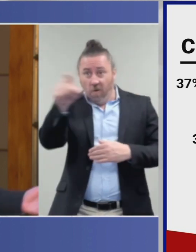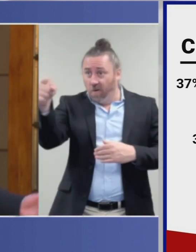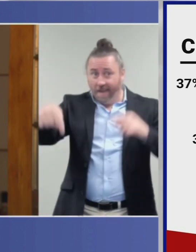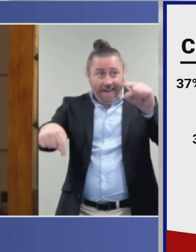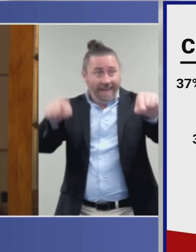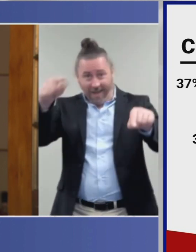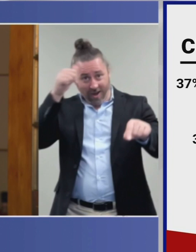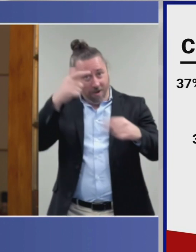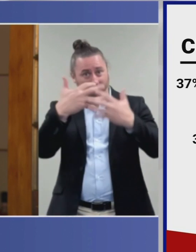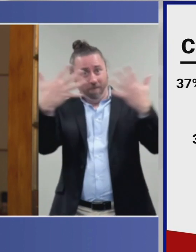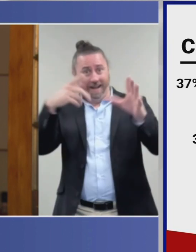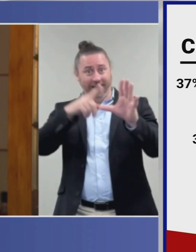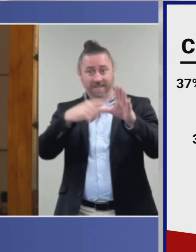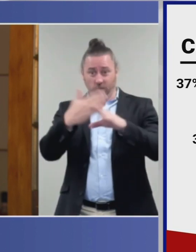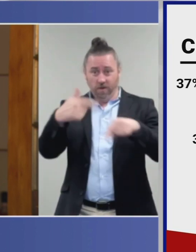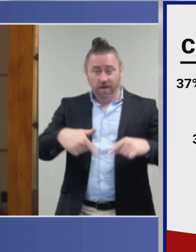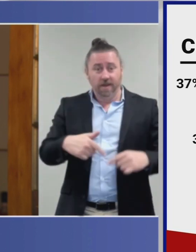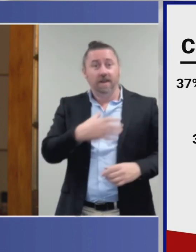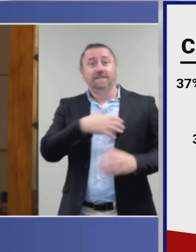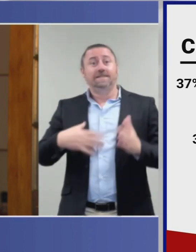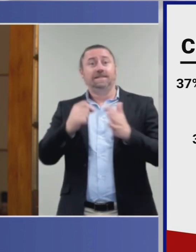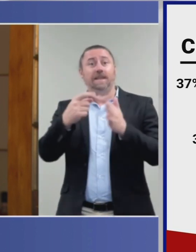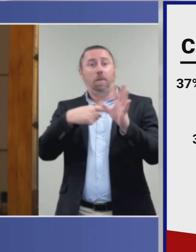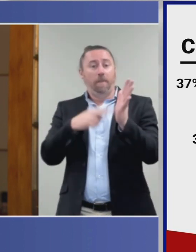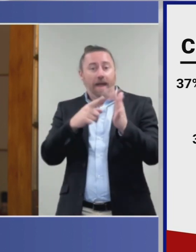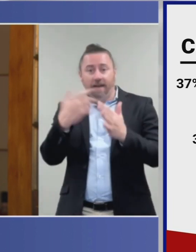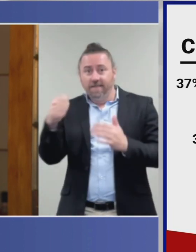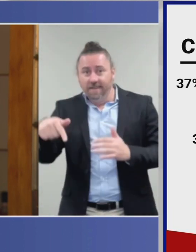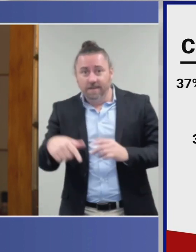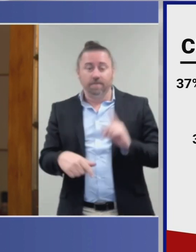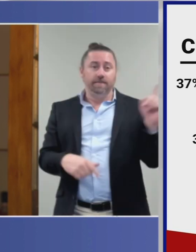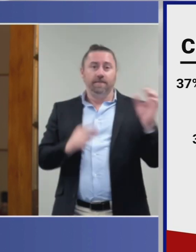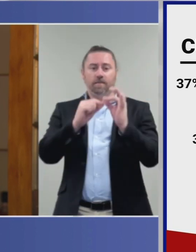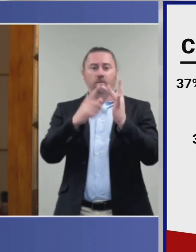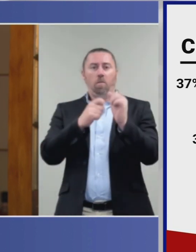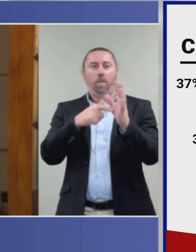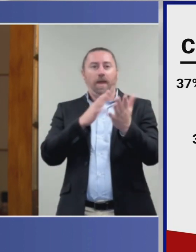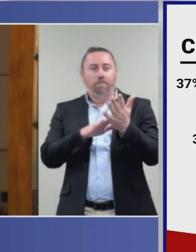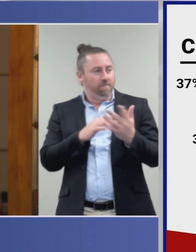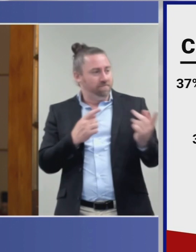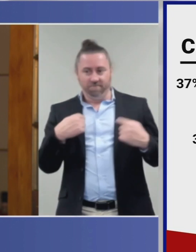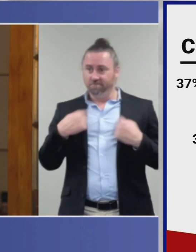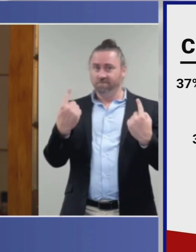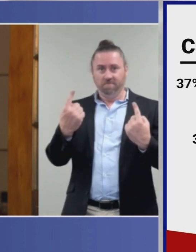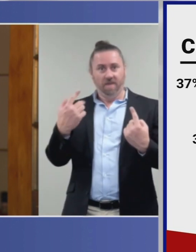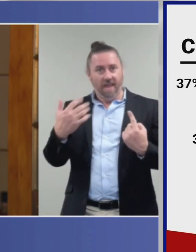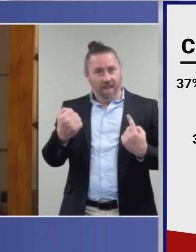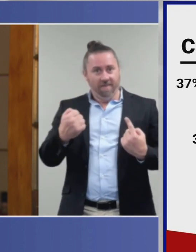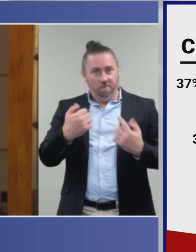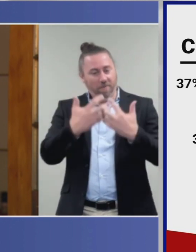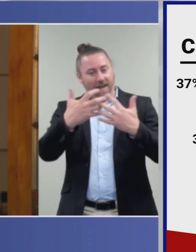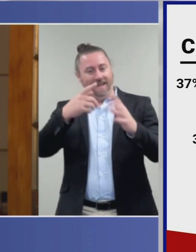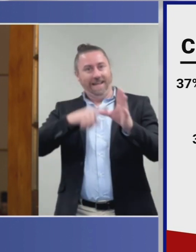indeed, Senator Payne, who's been longer here than either Senator Birmingham or myself, know that